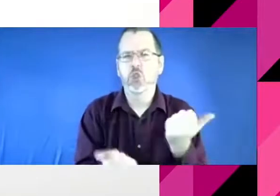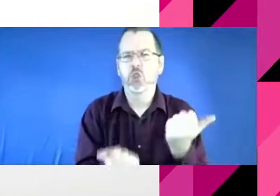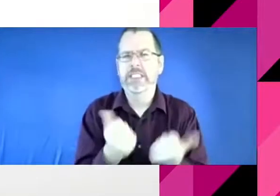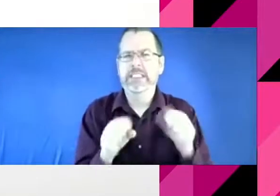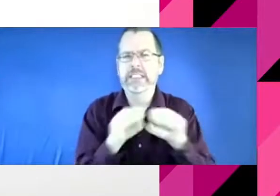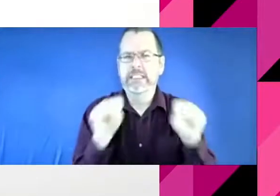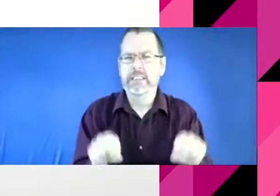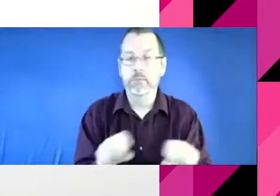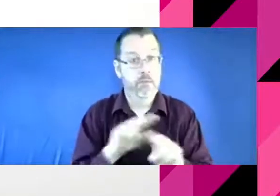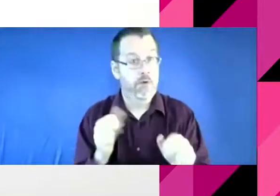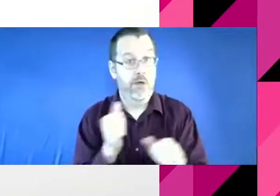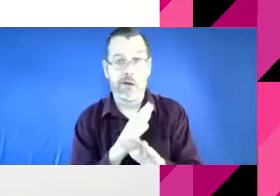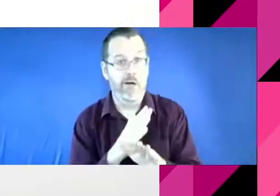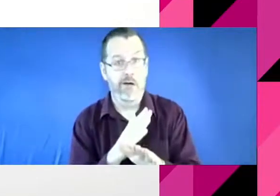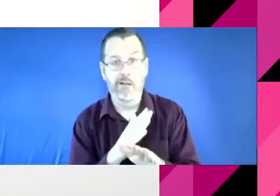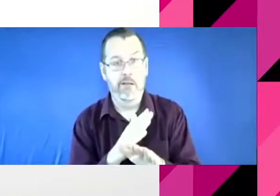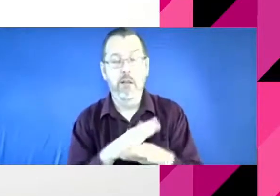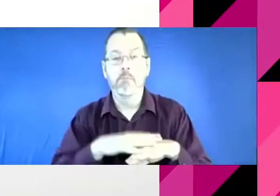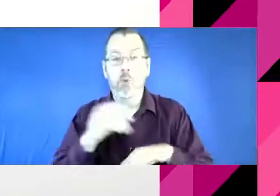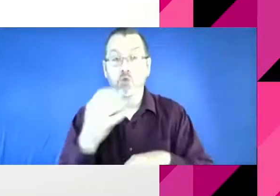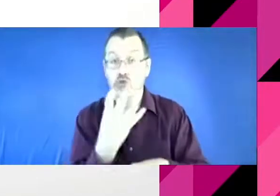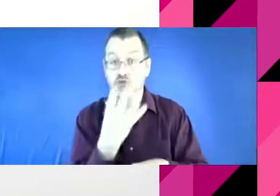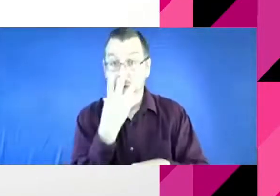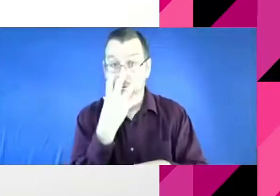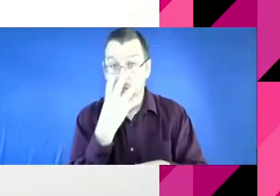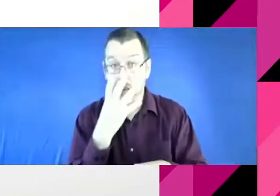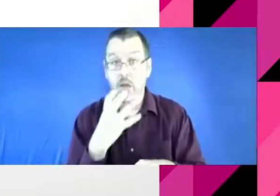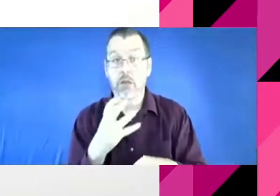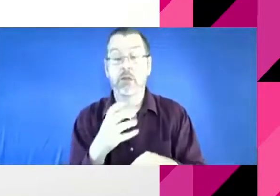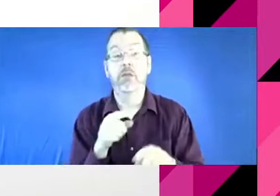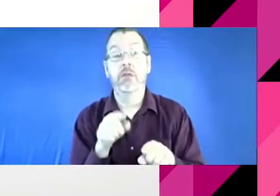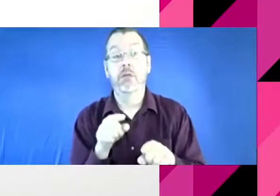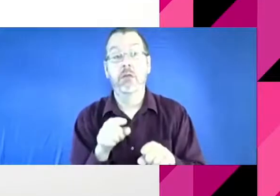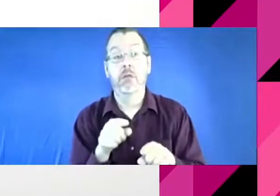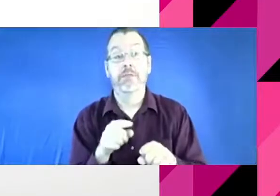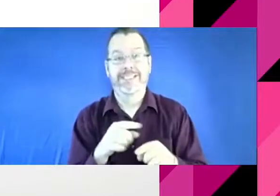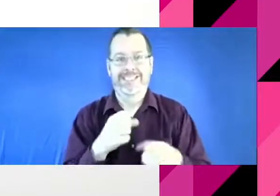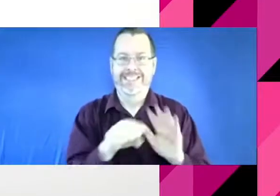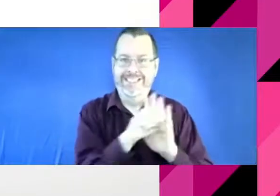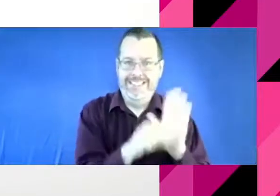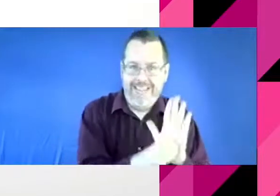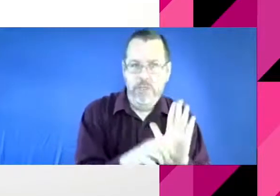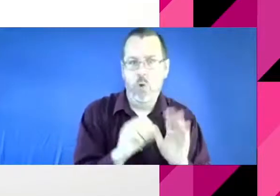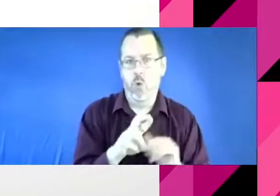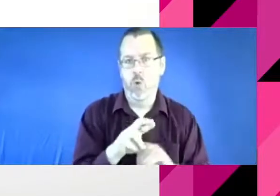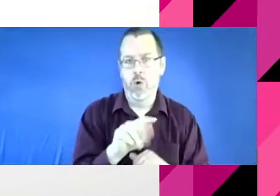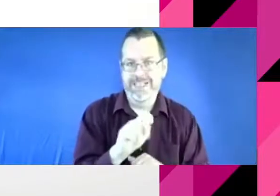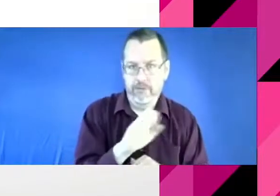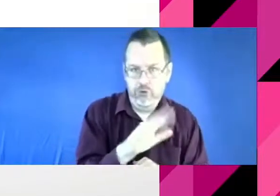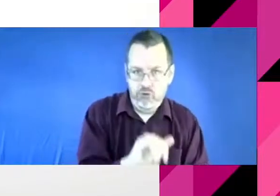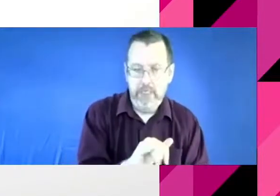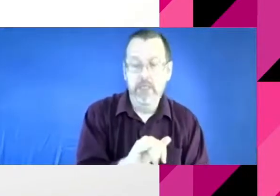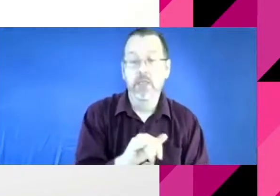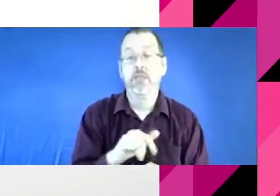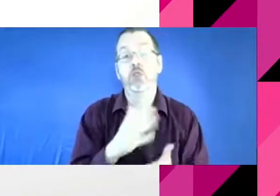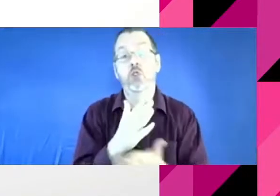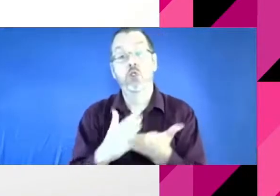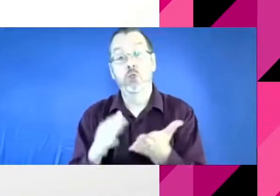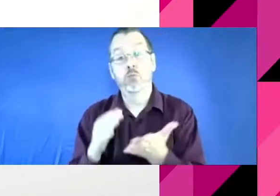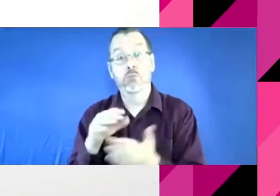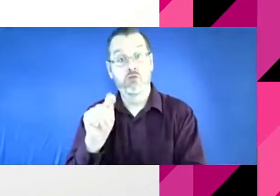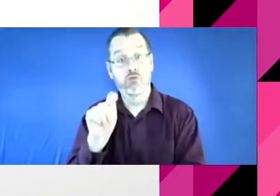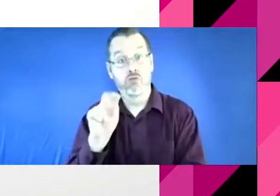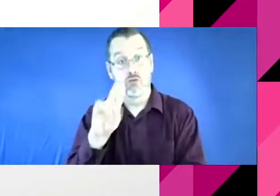example, most criminal matters are investigated by state or territory police, are tried in state or territory courts,